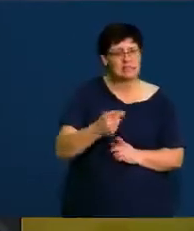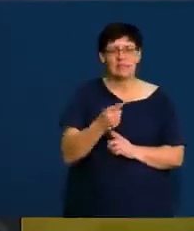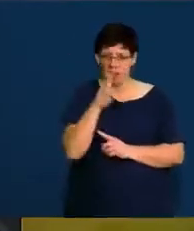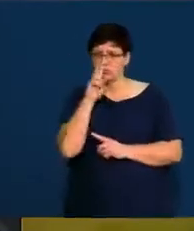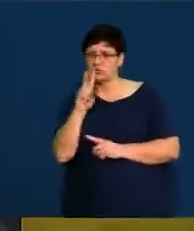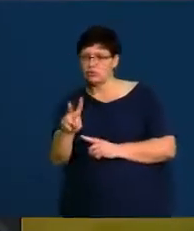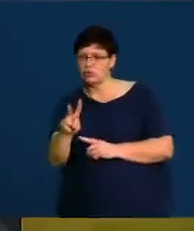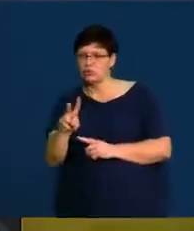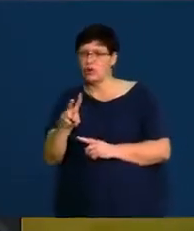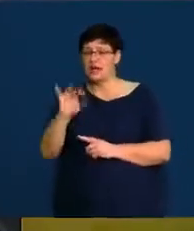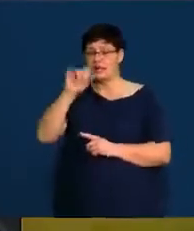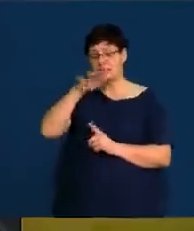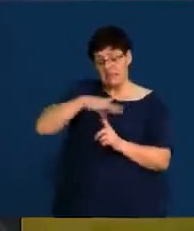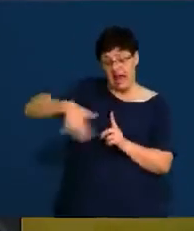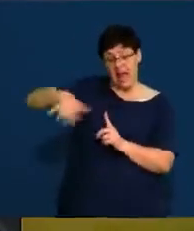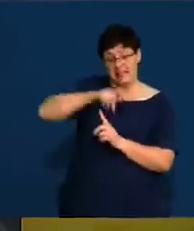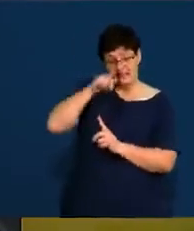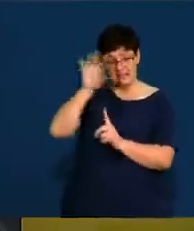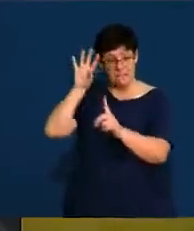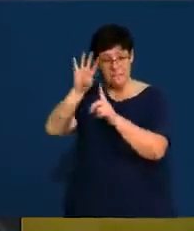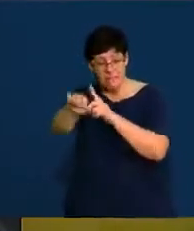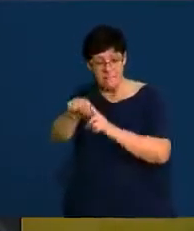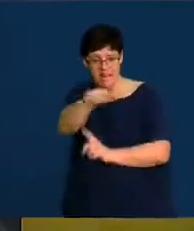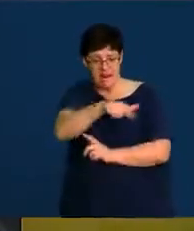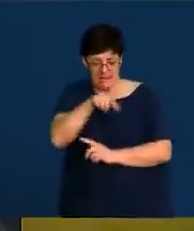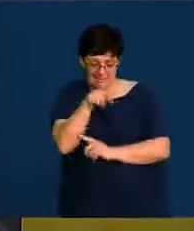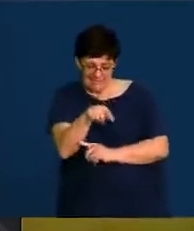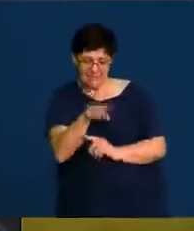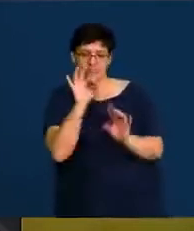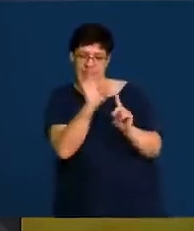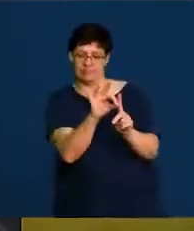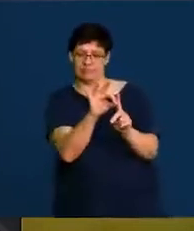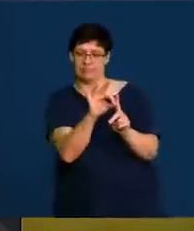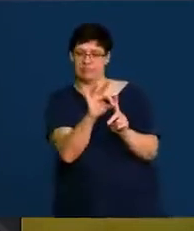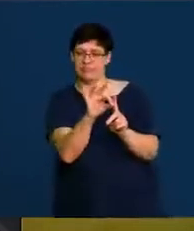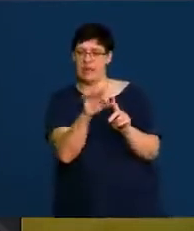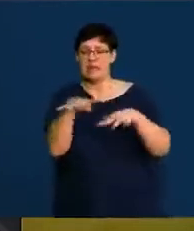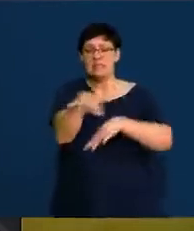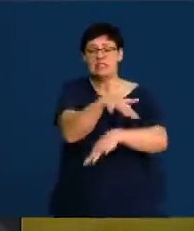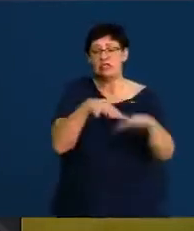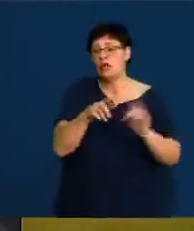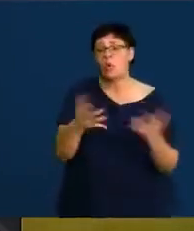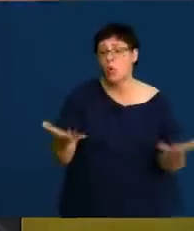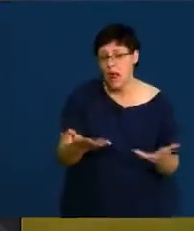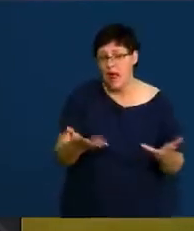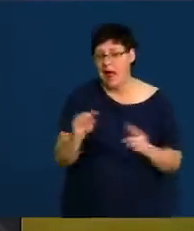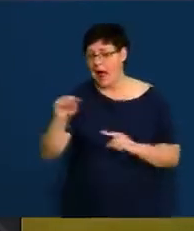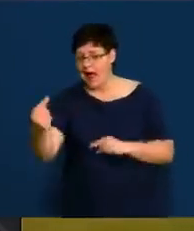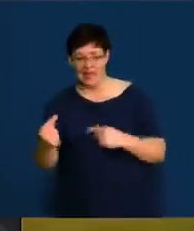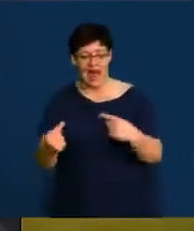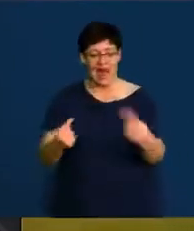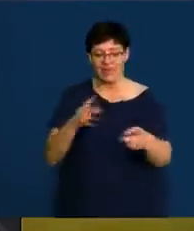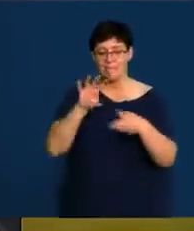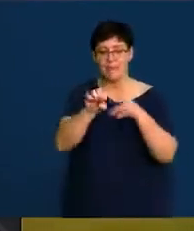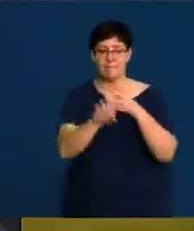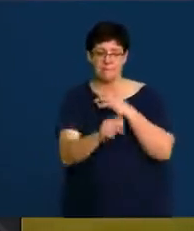following. Cite the exact piece of land. Situation in relation to other aspects found